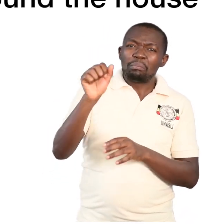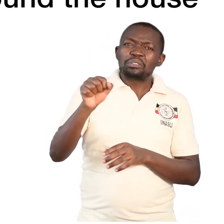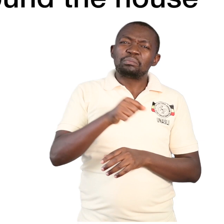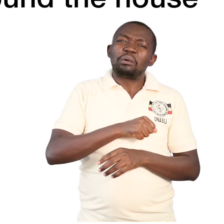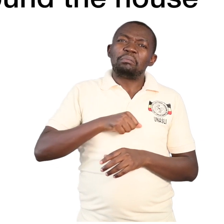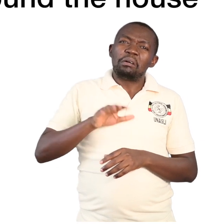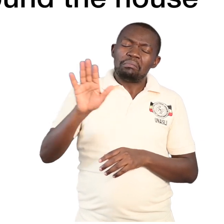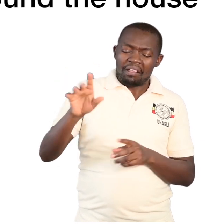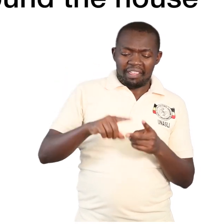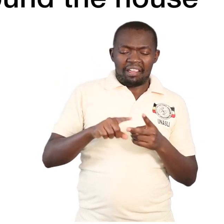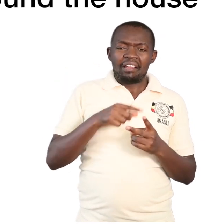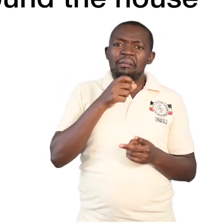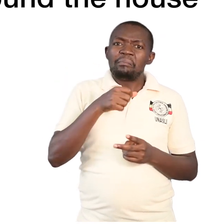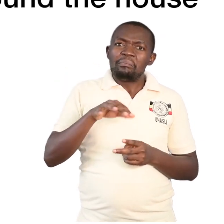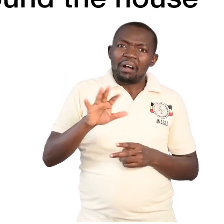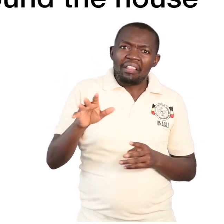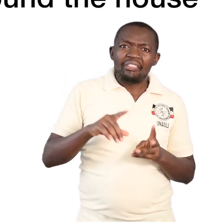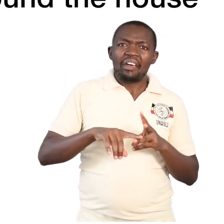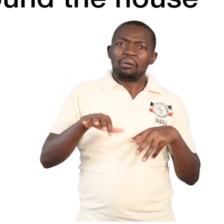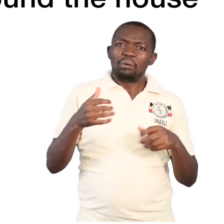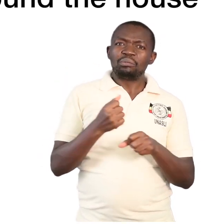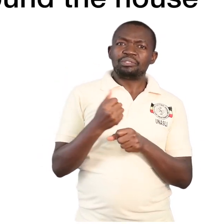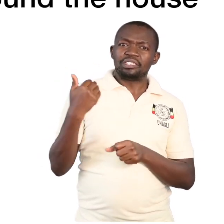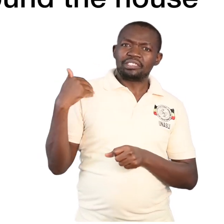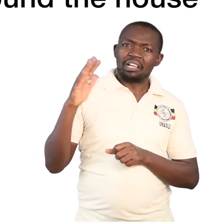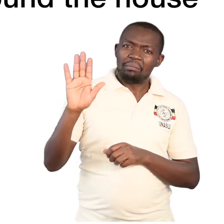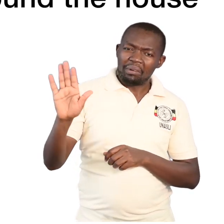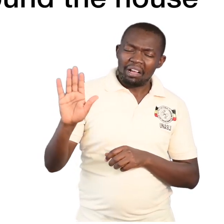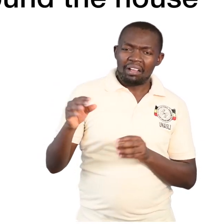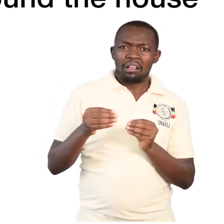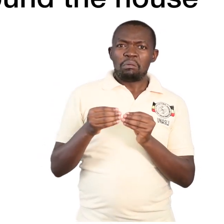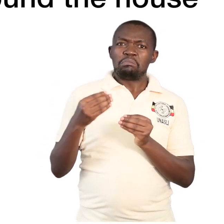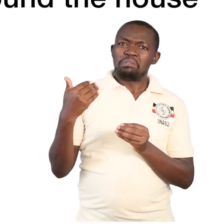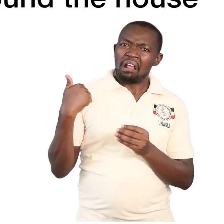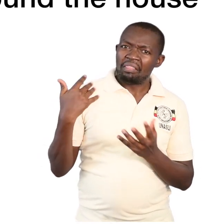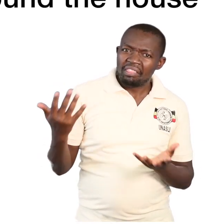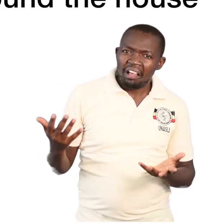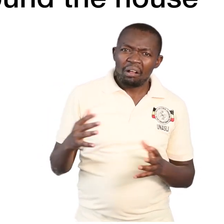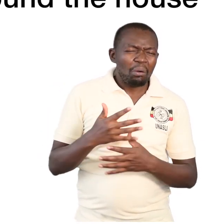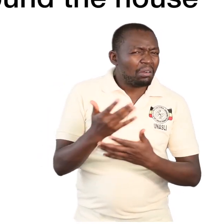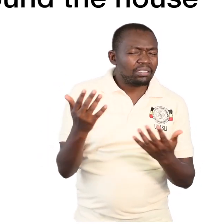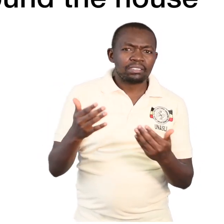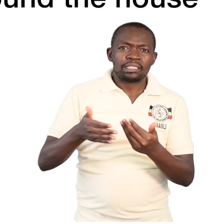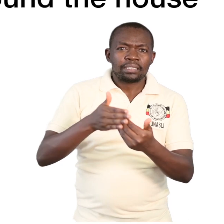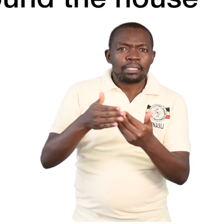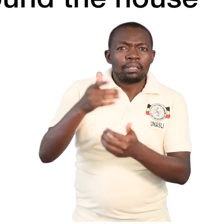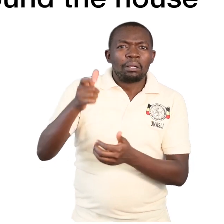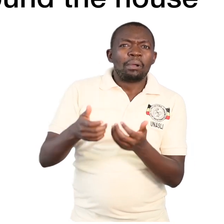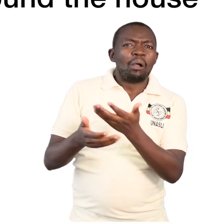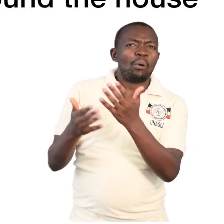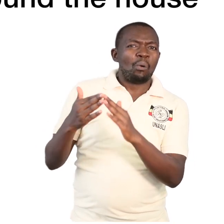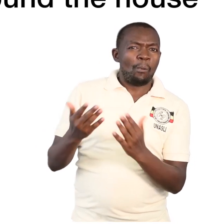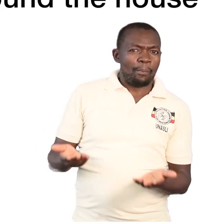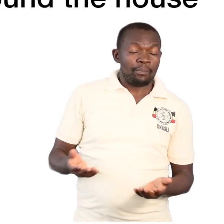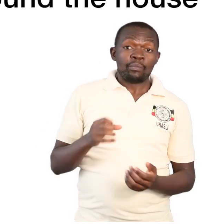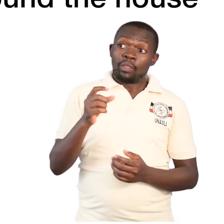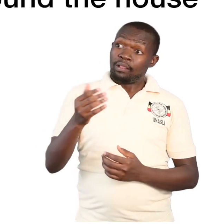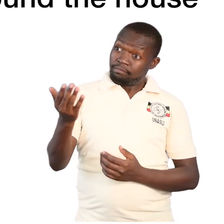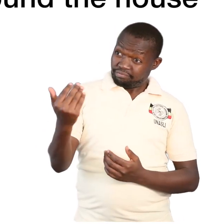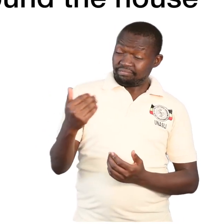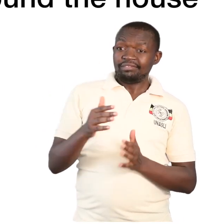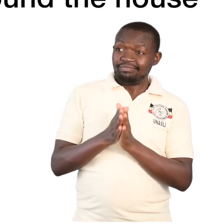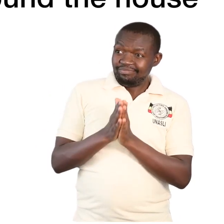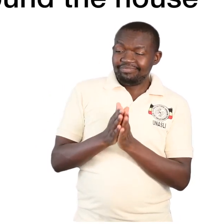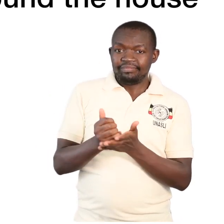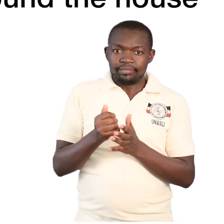mother, your father, maybe your sister, brother, or even your guardian. Call them. Let them